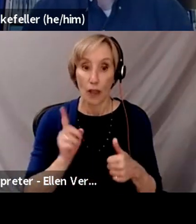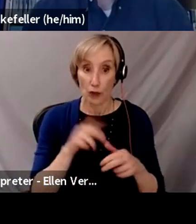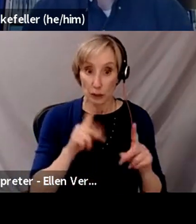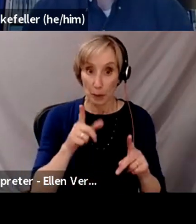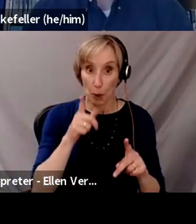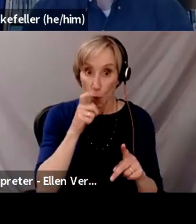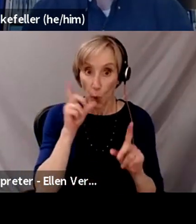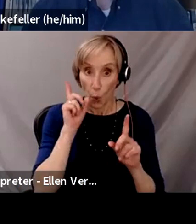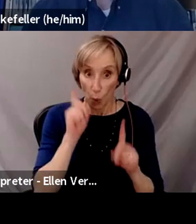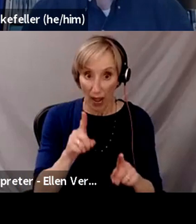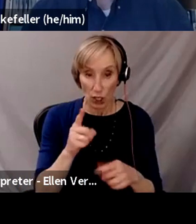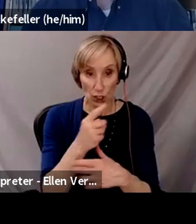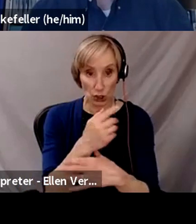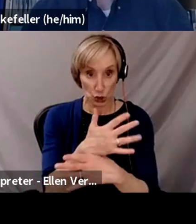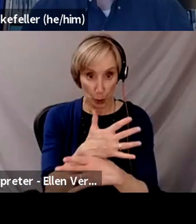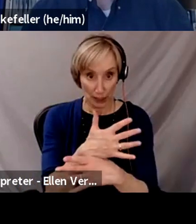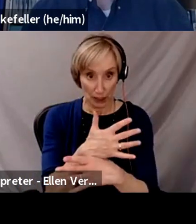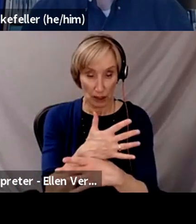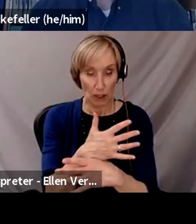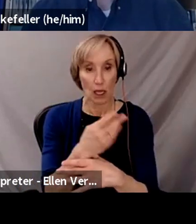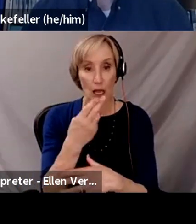into the ovens and the German Holocaust were